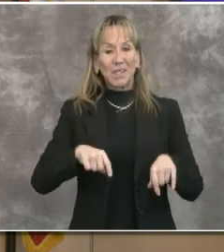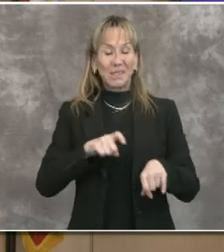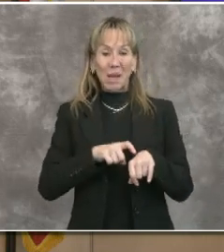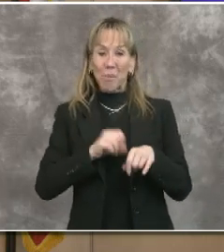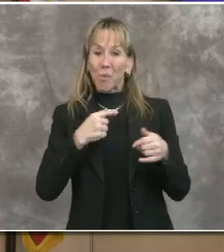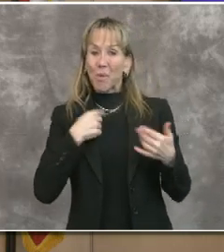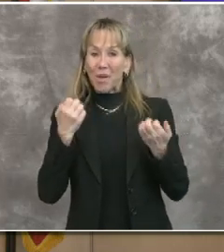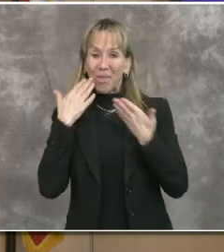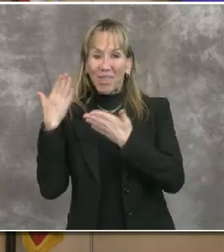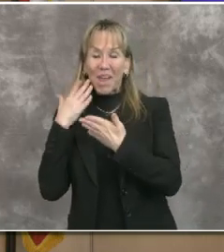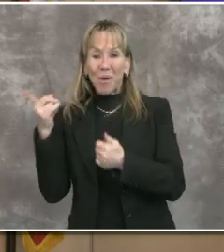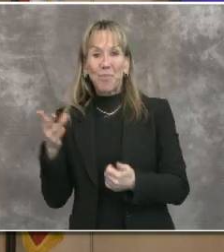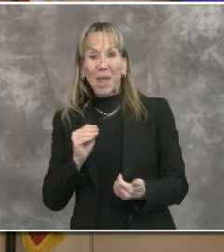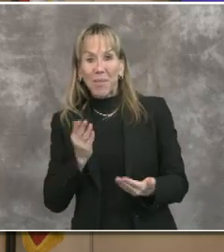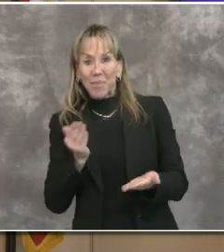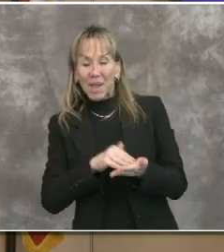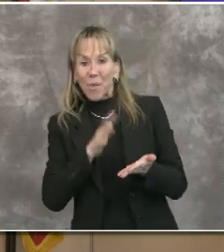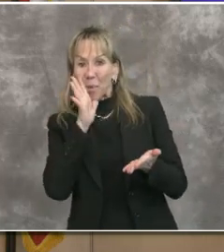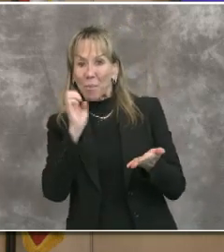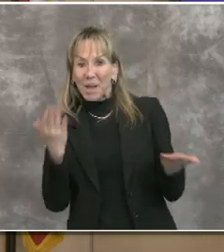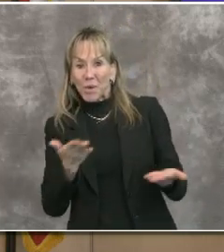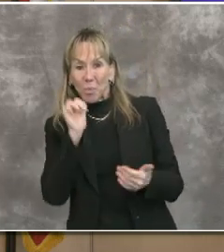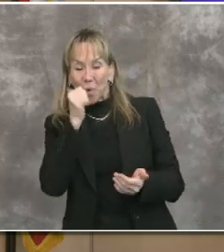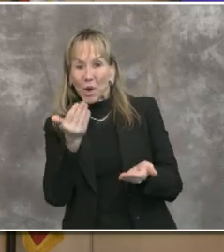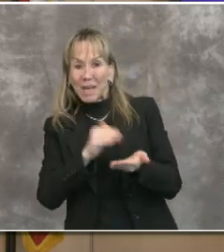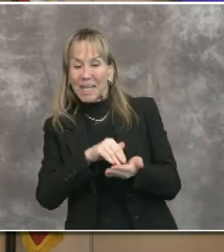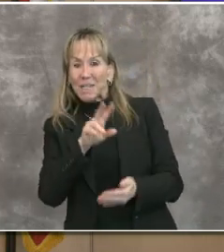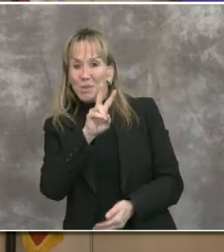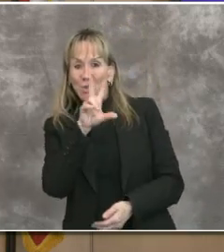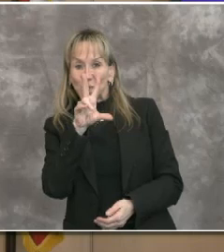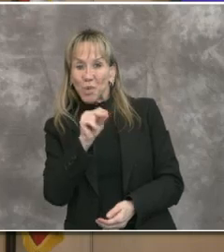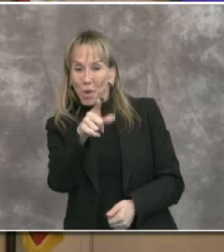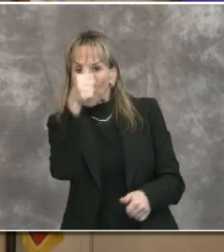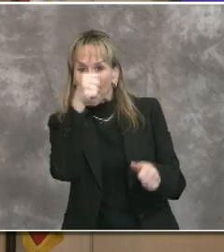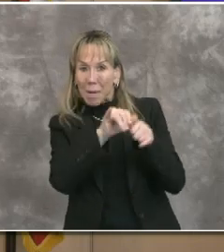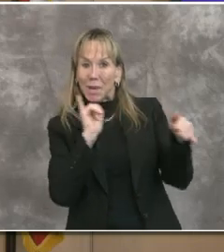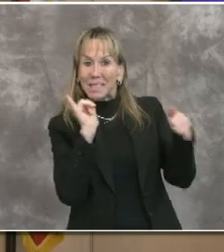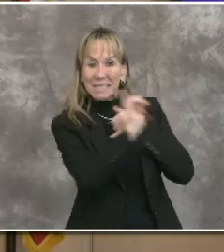at 2:30. And remember, stay in place,